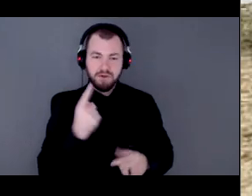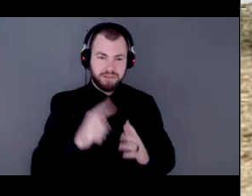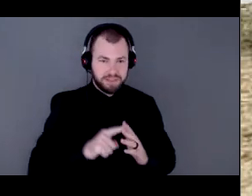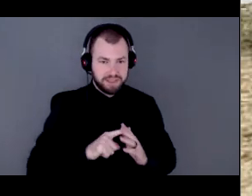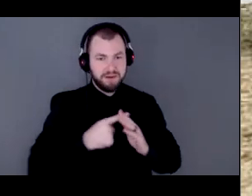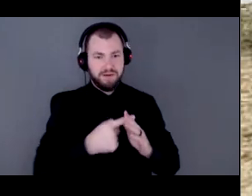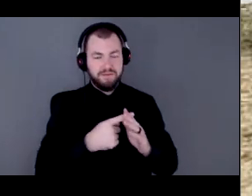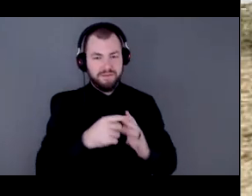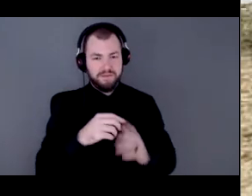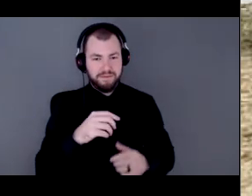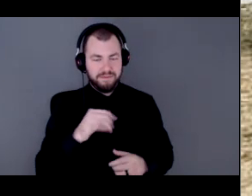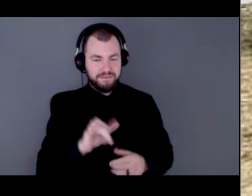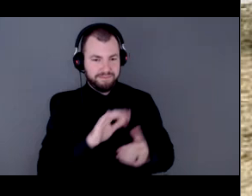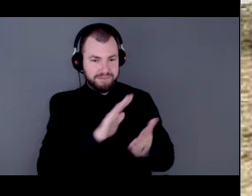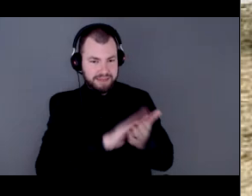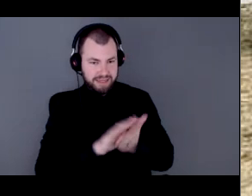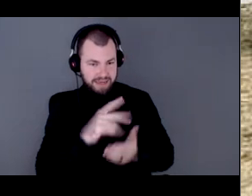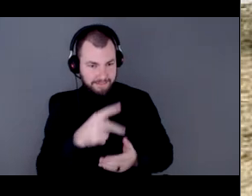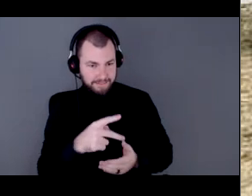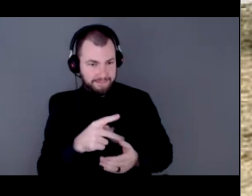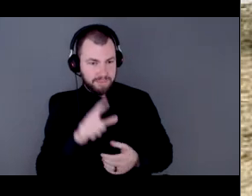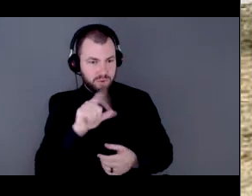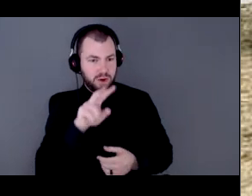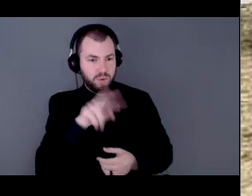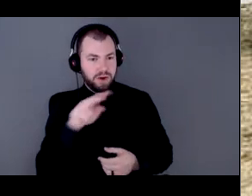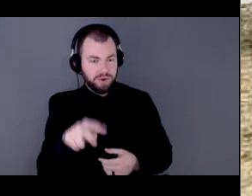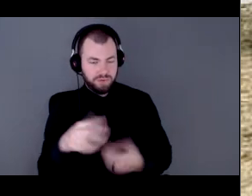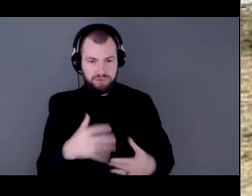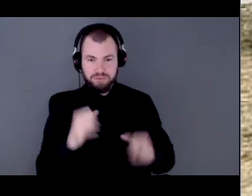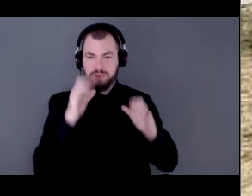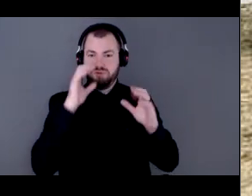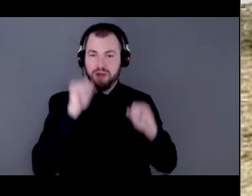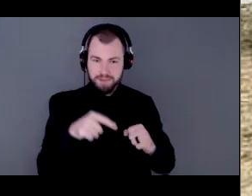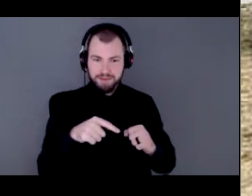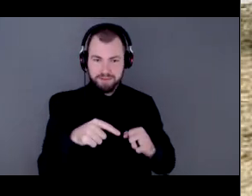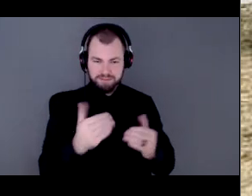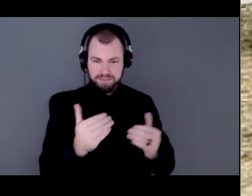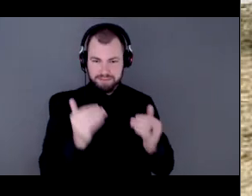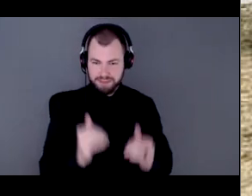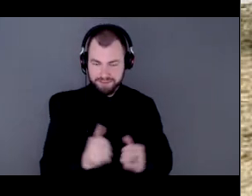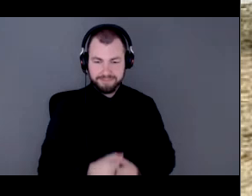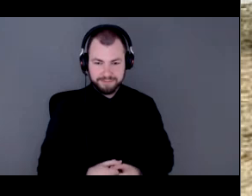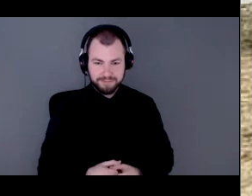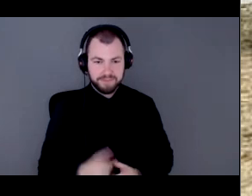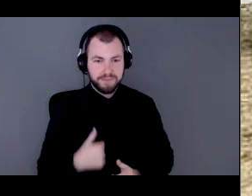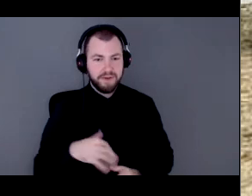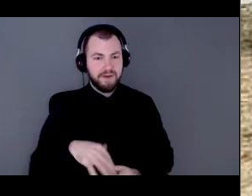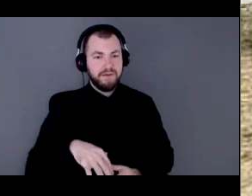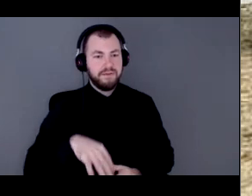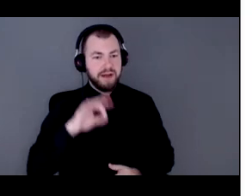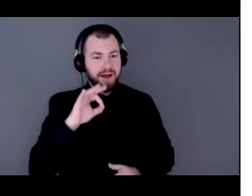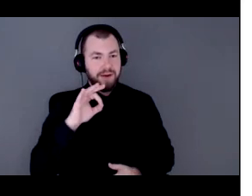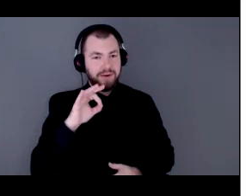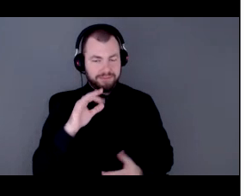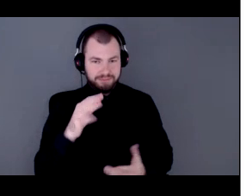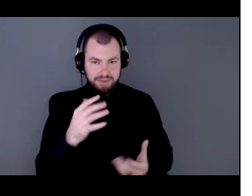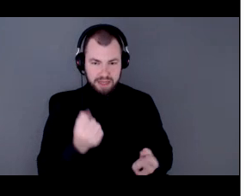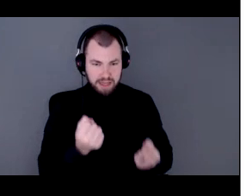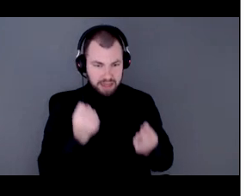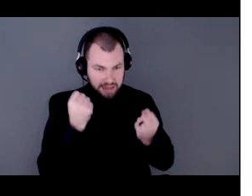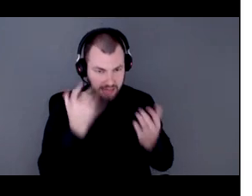cleanup we did in 2022. It was incredible. And next slide, we found some, we found lots and lots